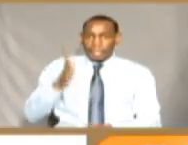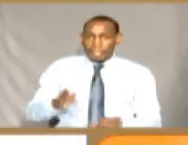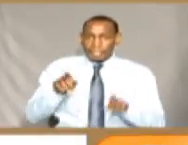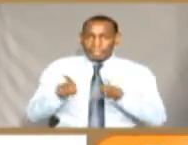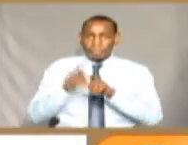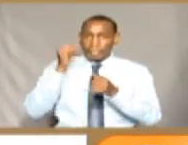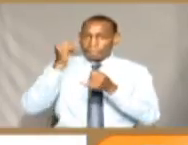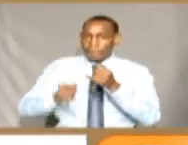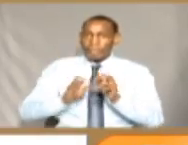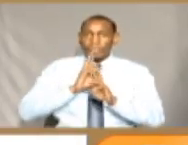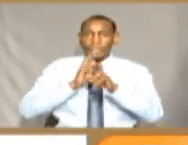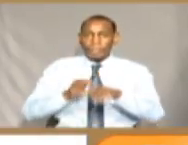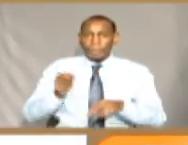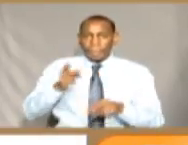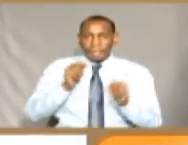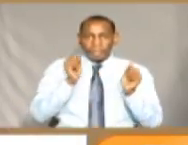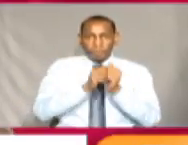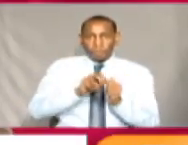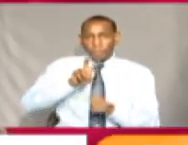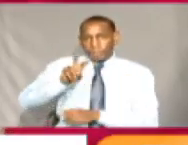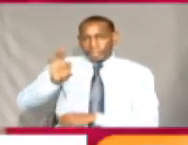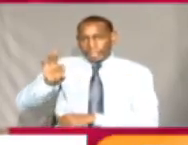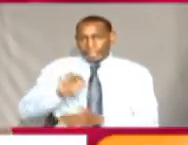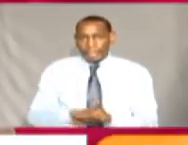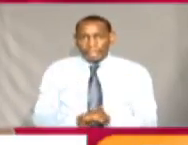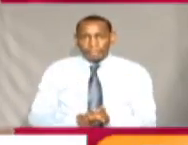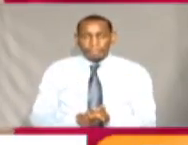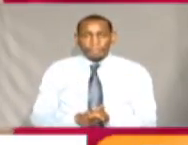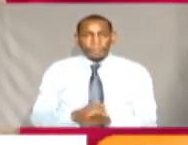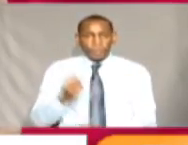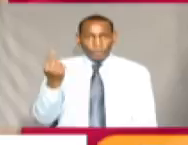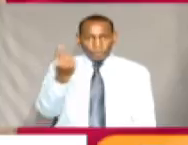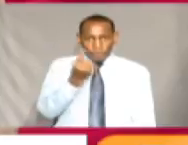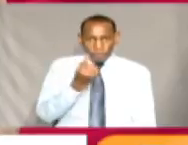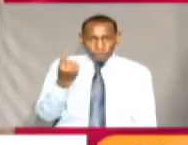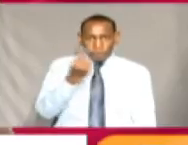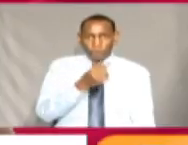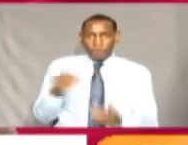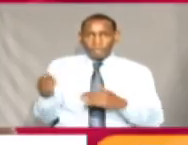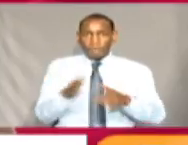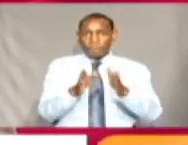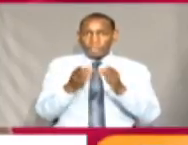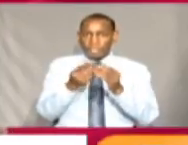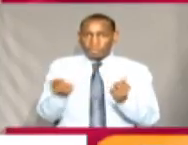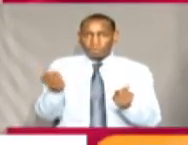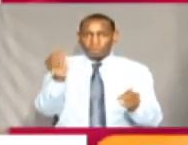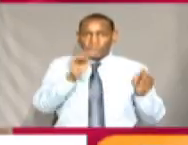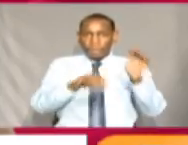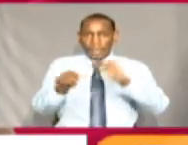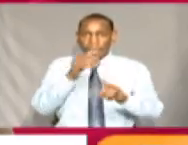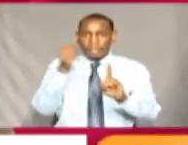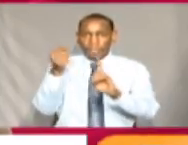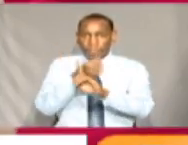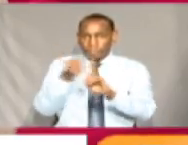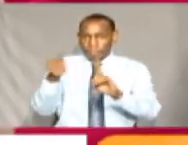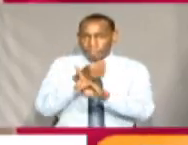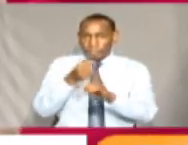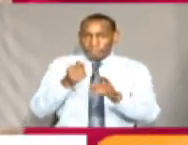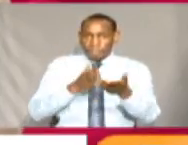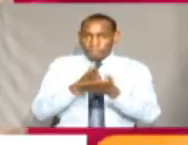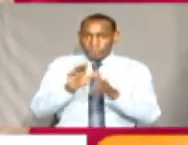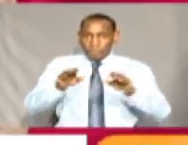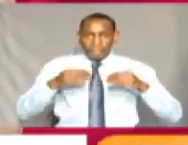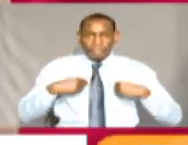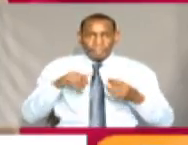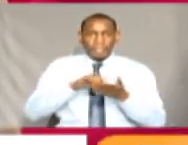finalized the report on October 23rd. The only way to end electoral violence is a recommendation that